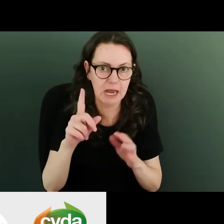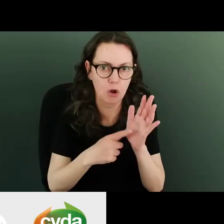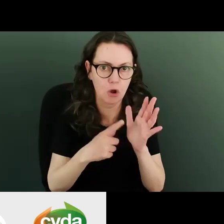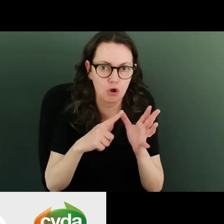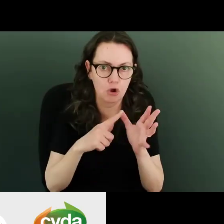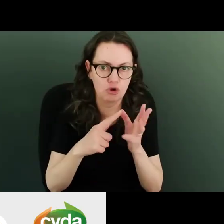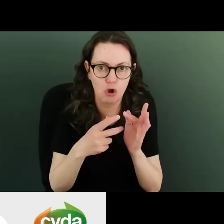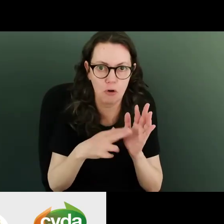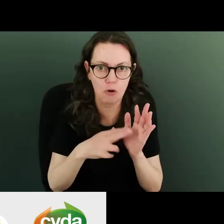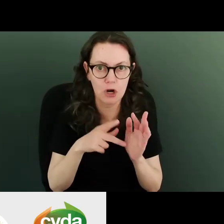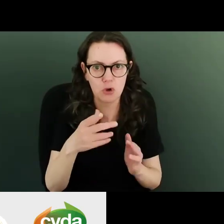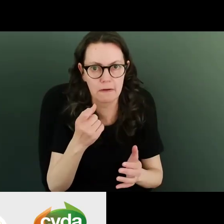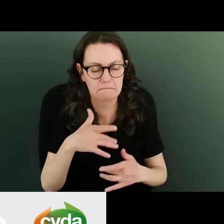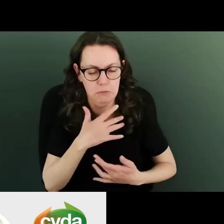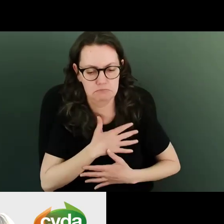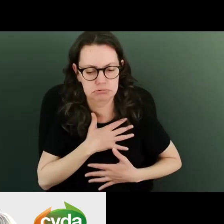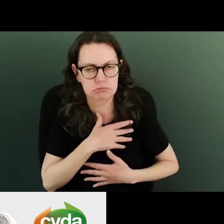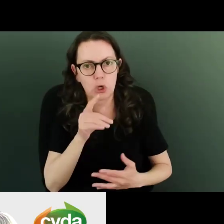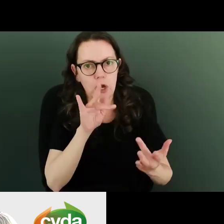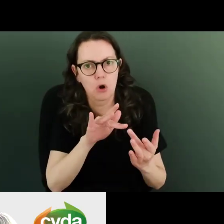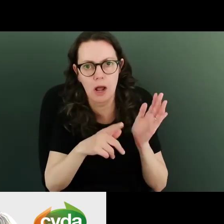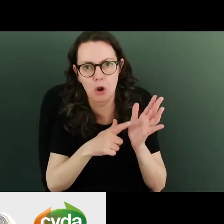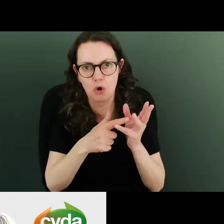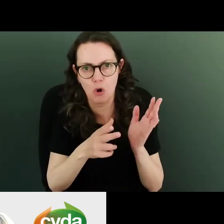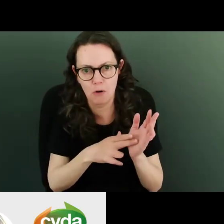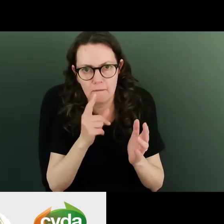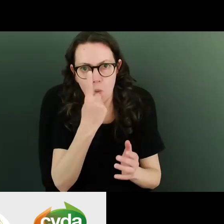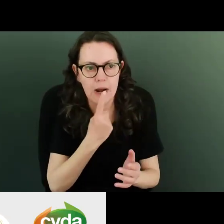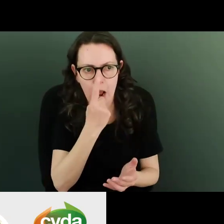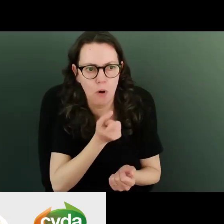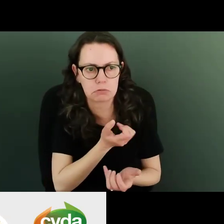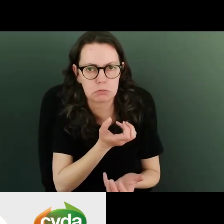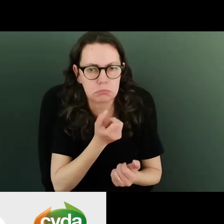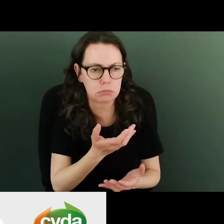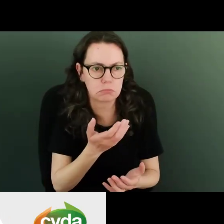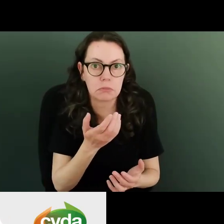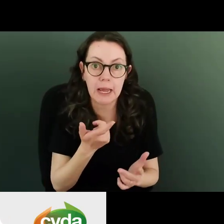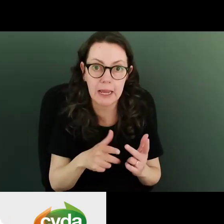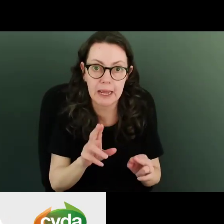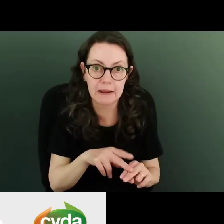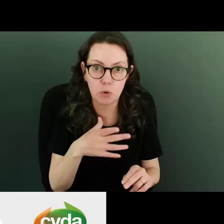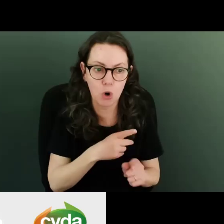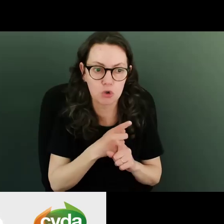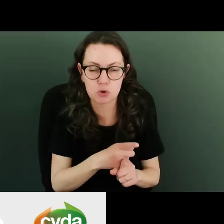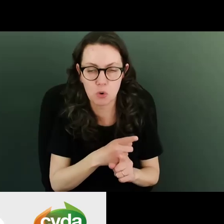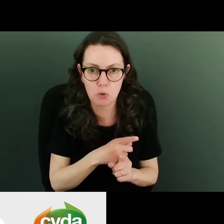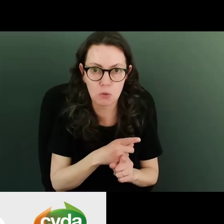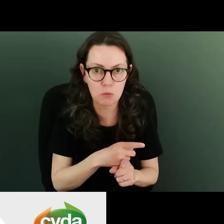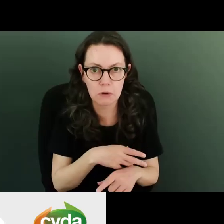Lauren. You can reach out to Lauren now or 1 hour after the event today if you do want to discuss